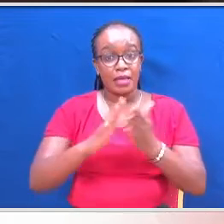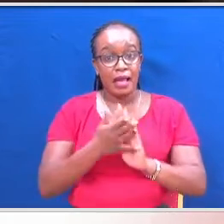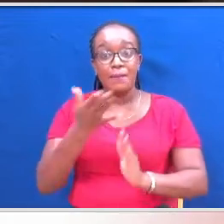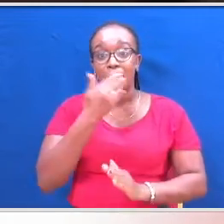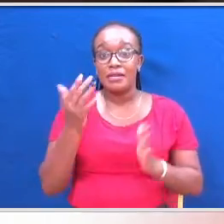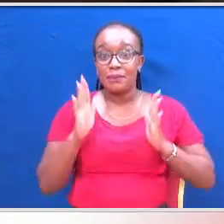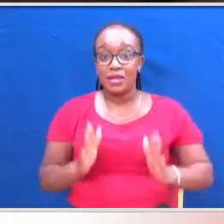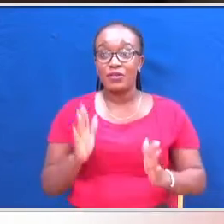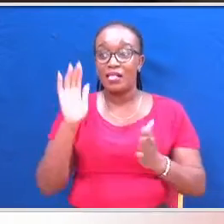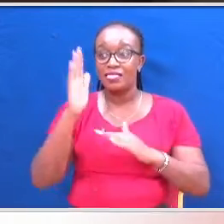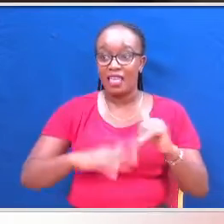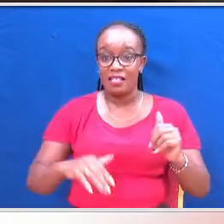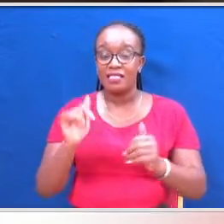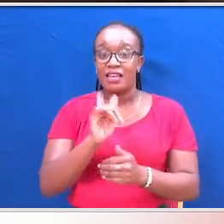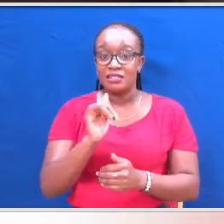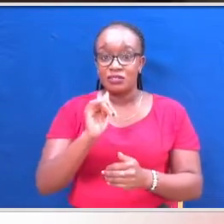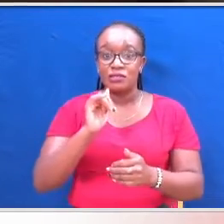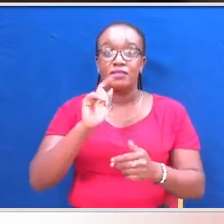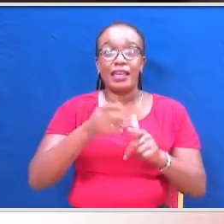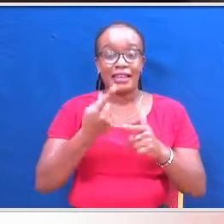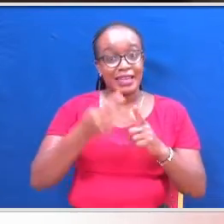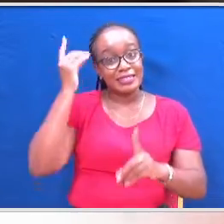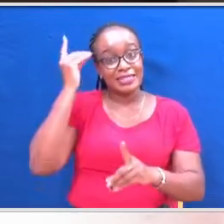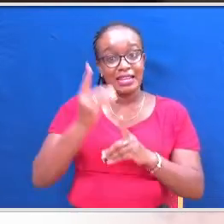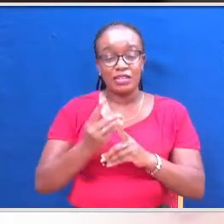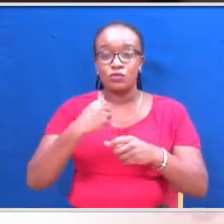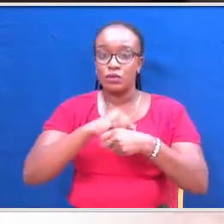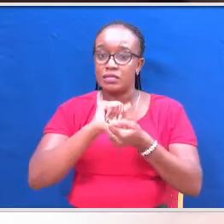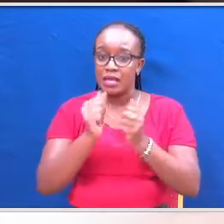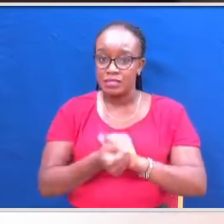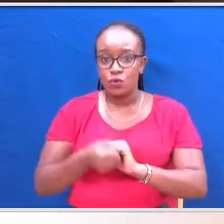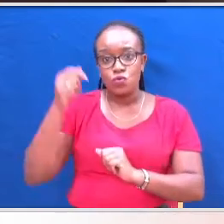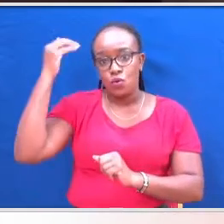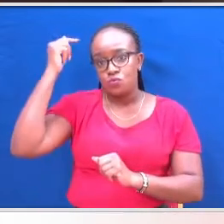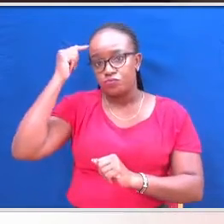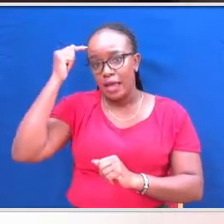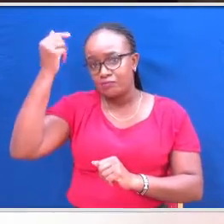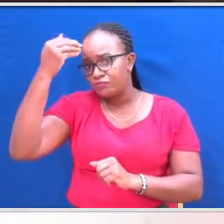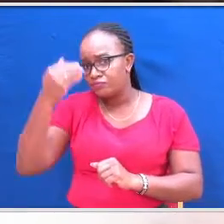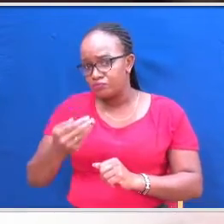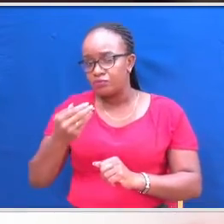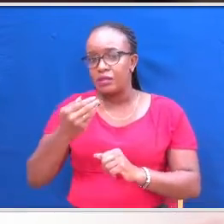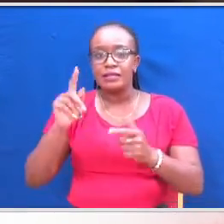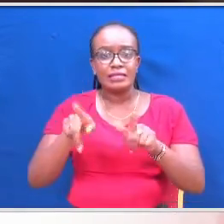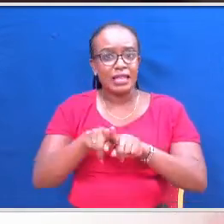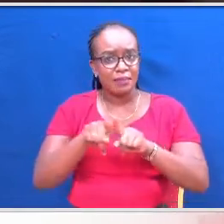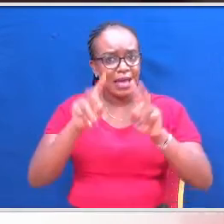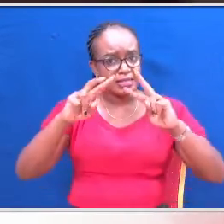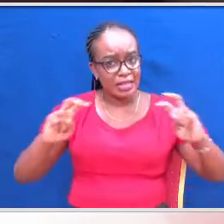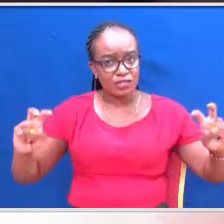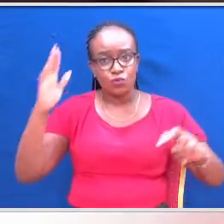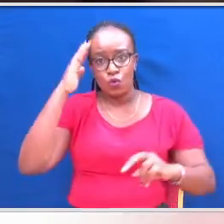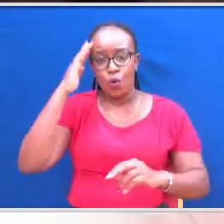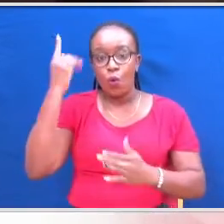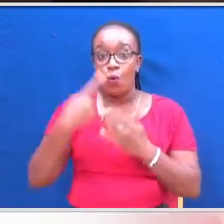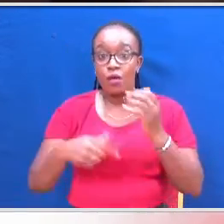that. So I had to change into a neurosurgeon, and I became excited about it. I will always even search and know what a neurosurgeon needs to do